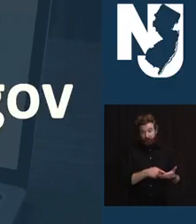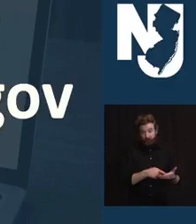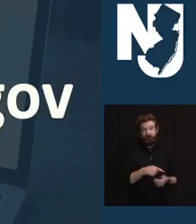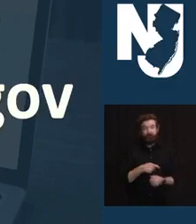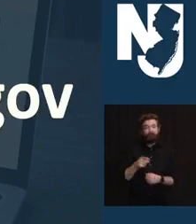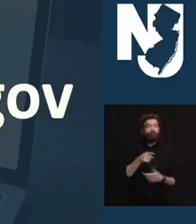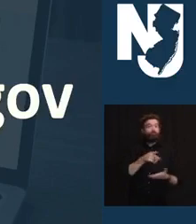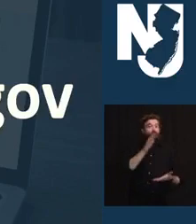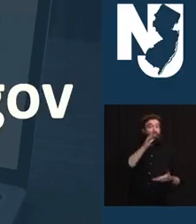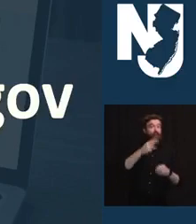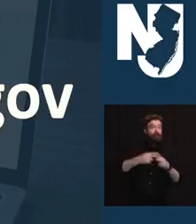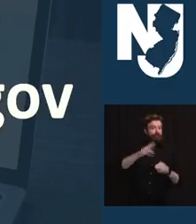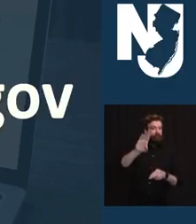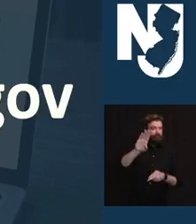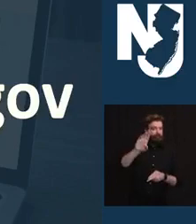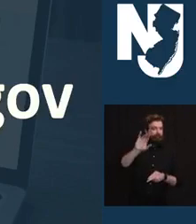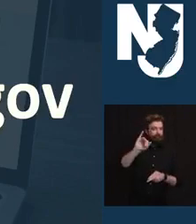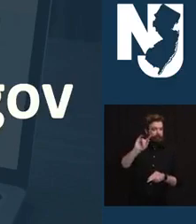Damascus, a big shout-out.